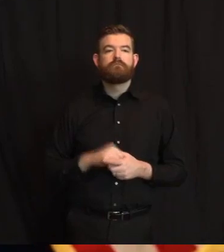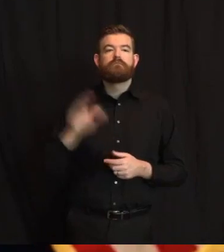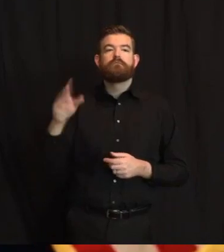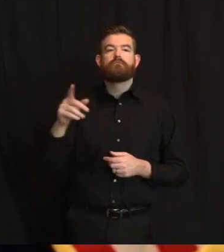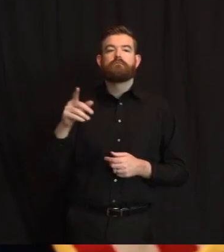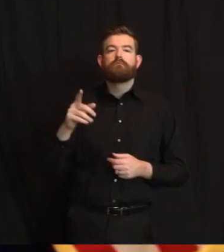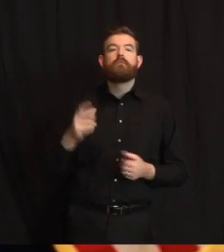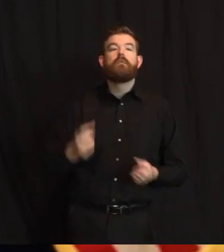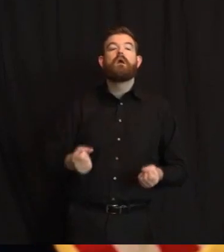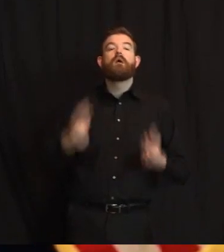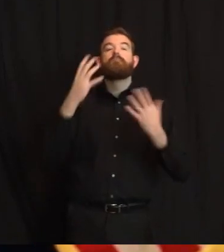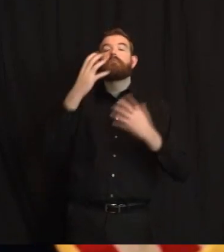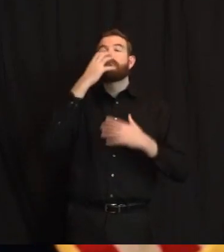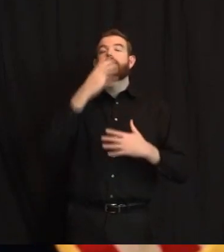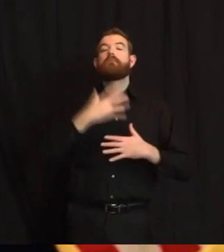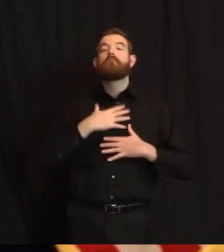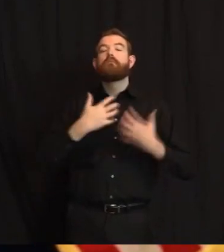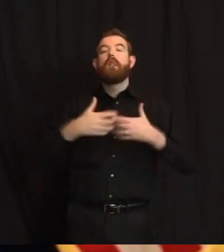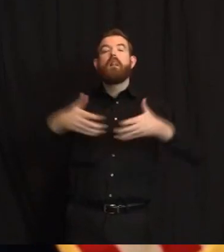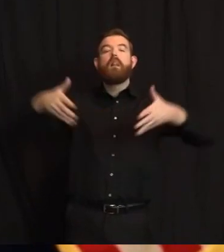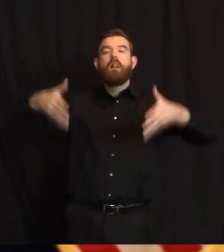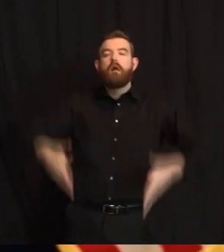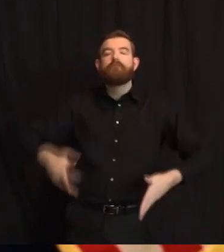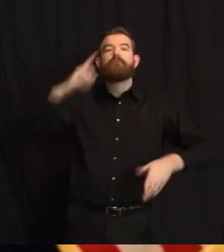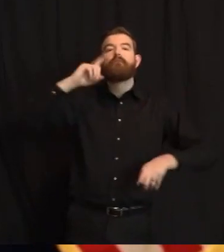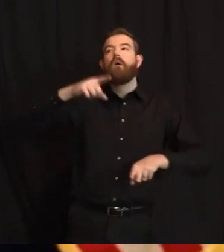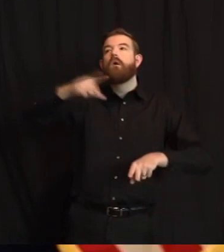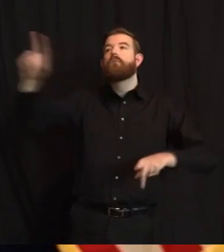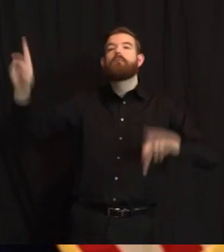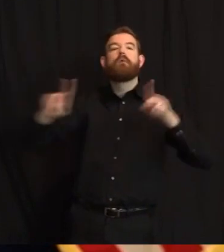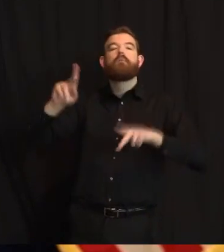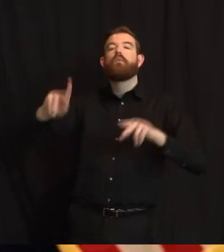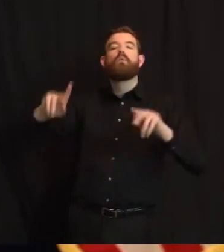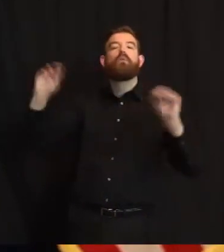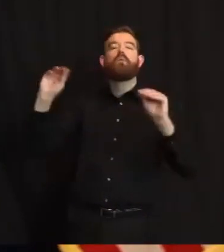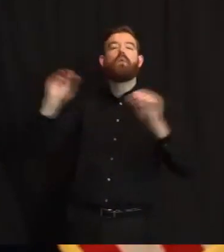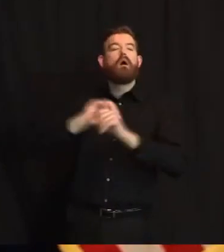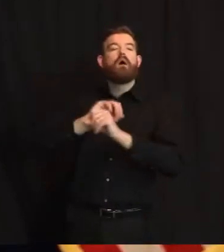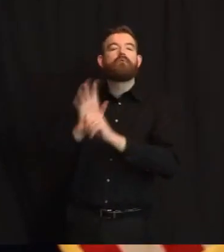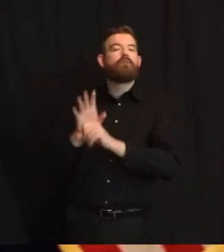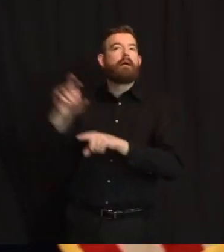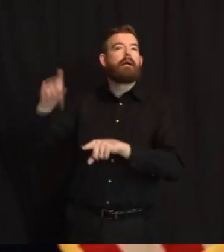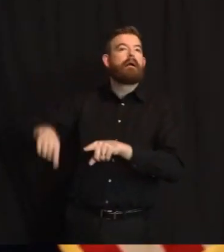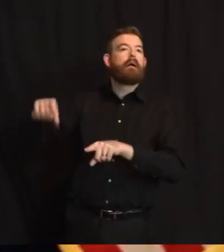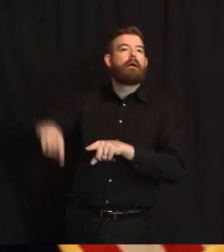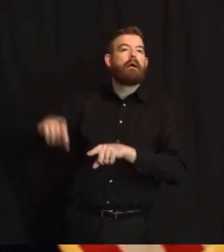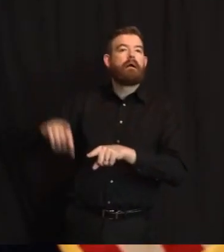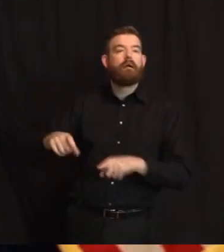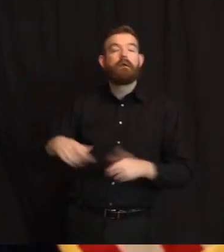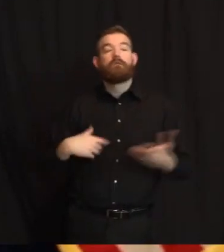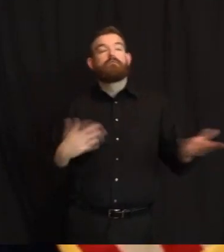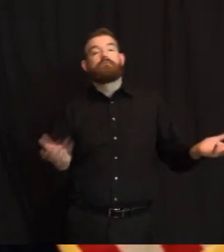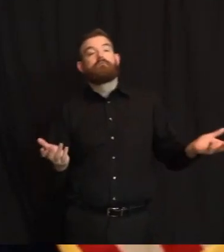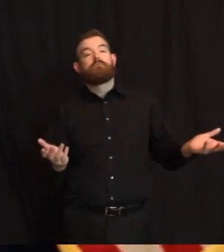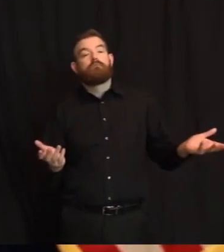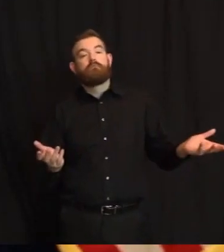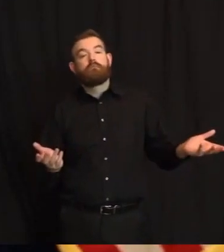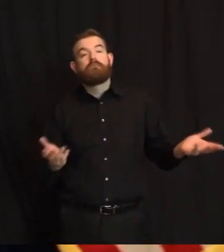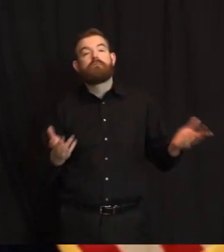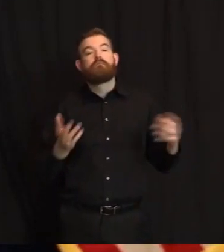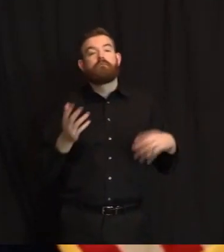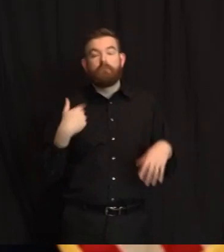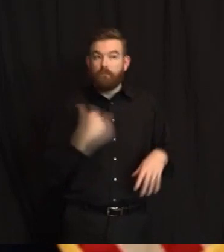Yeah, I don't know a number for either. We have some amount left, but we're also assuming the need is going to go up, and we will not